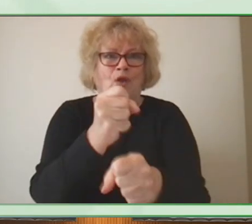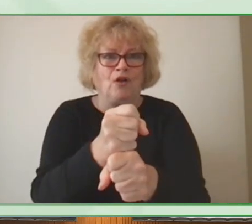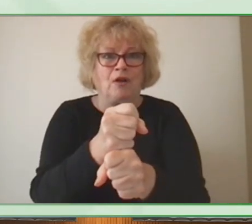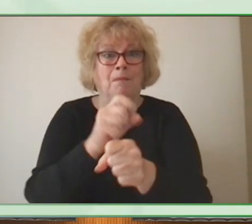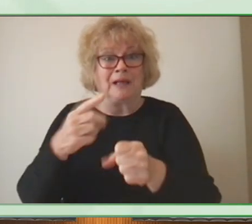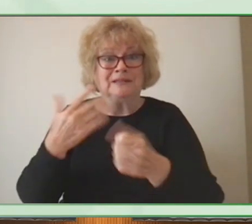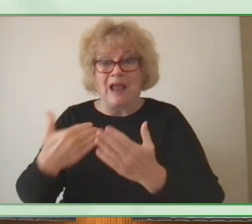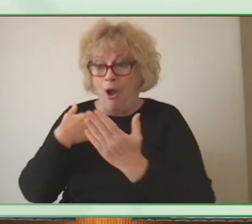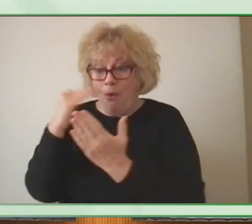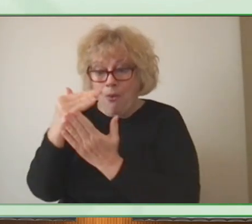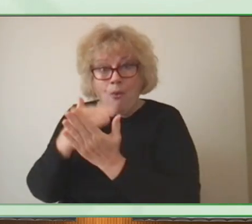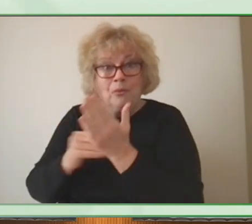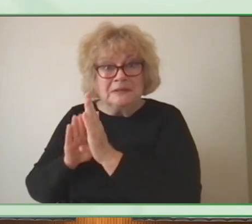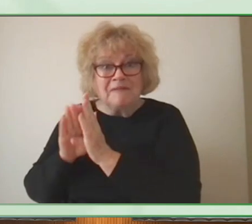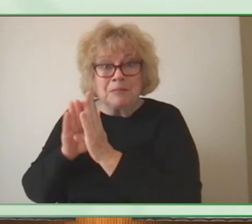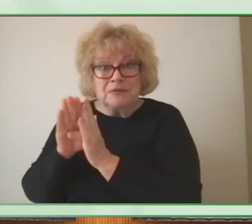than 1,000.